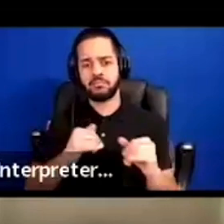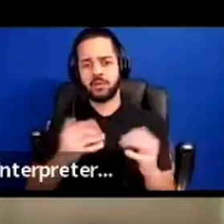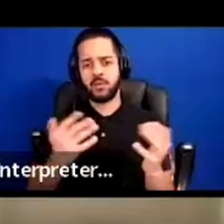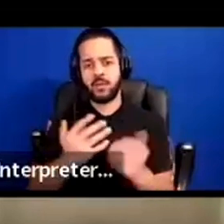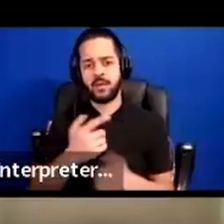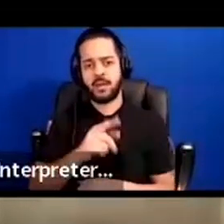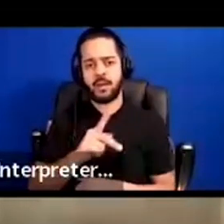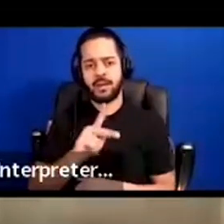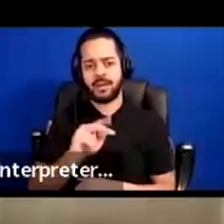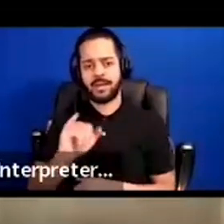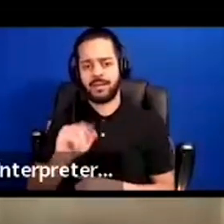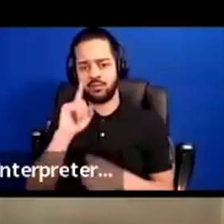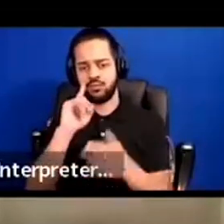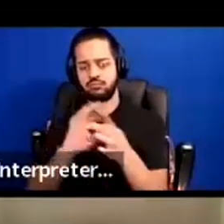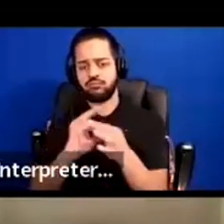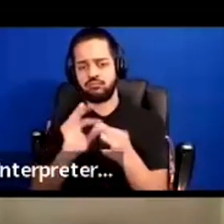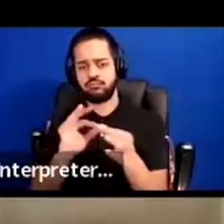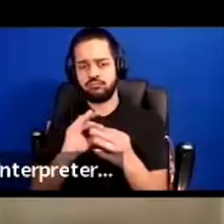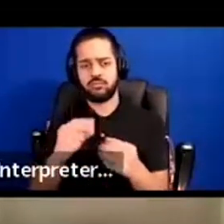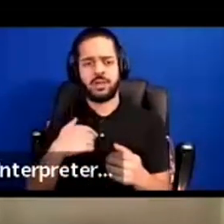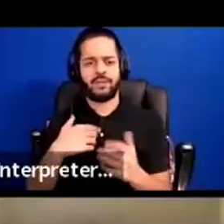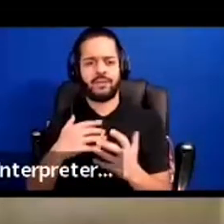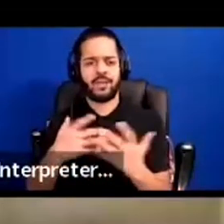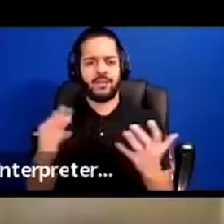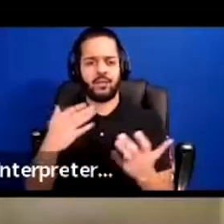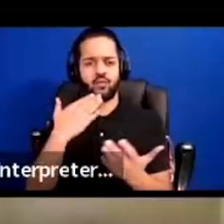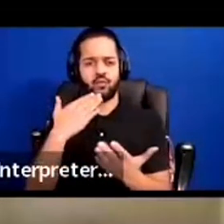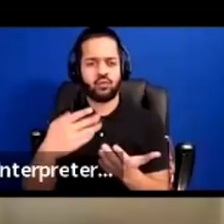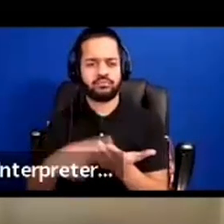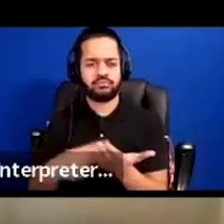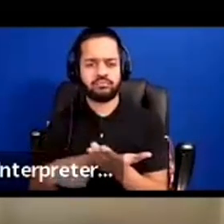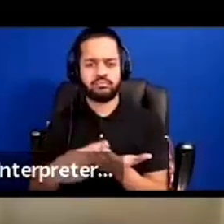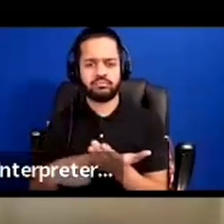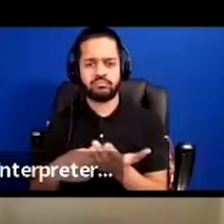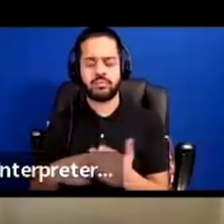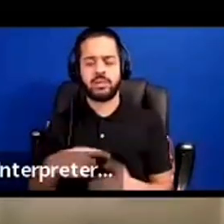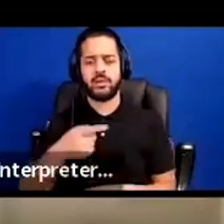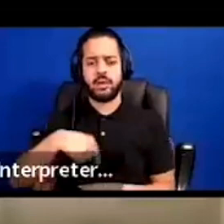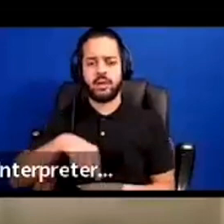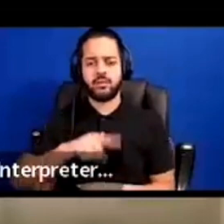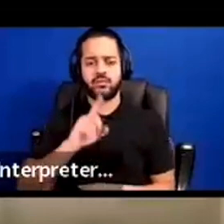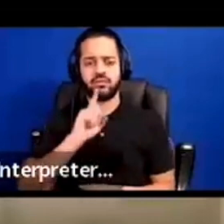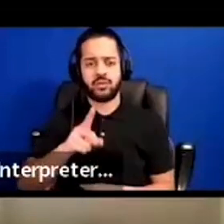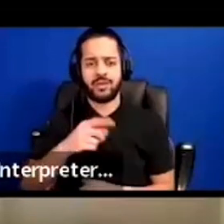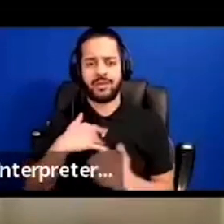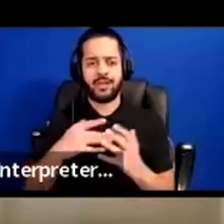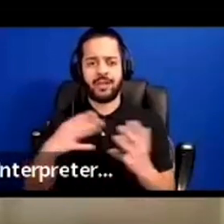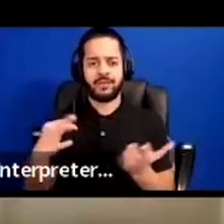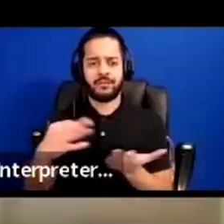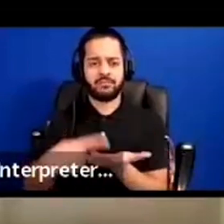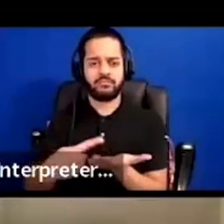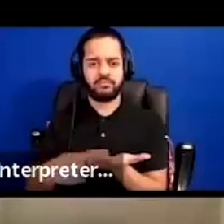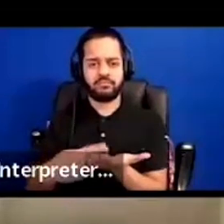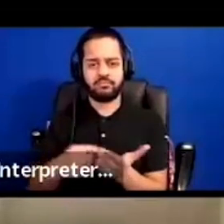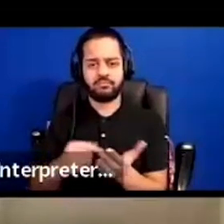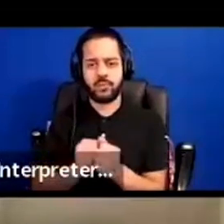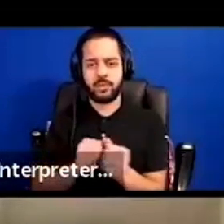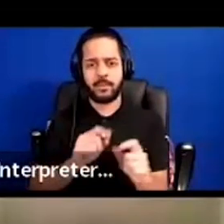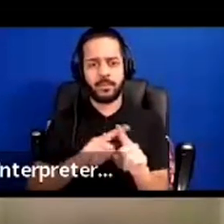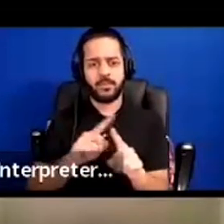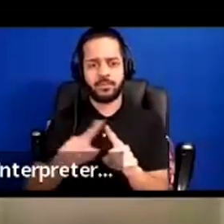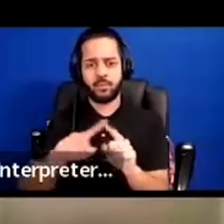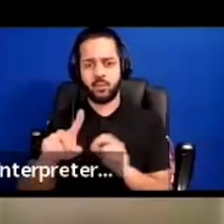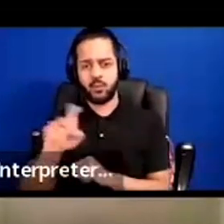shared, we had a lot of good discussion. We really had a lot of discussion through multiple questions